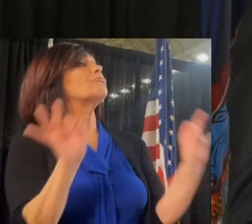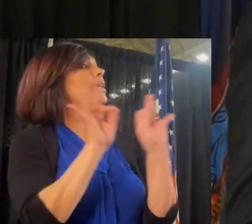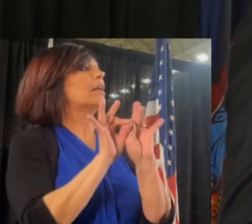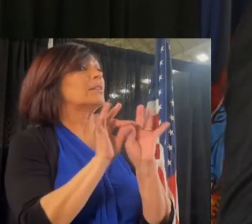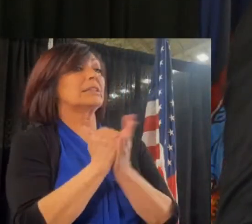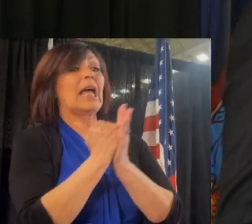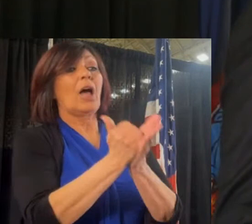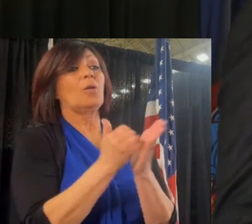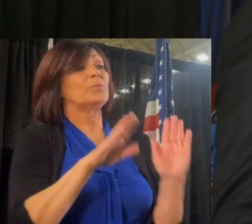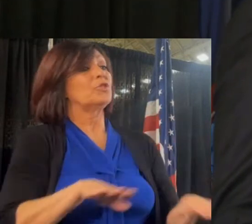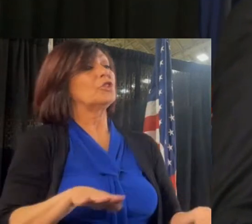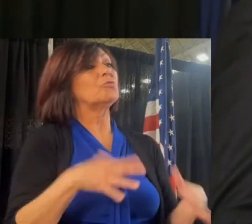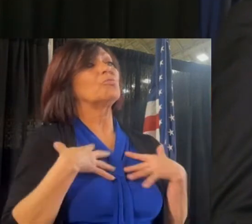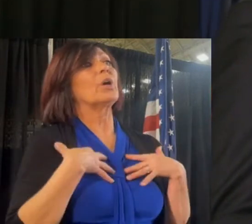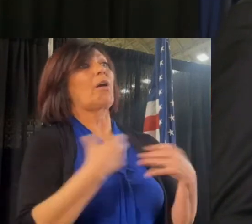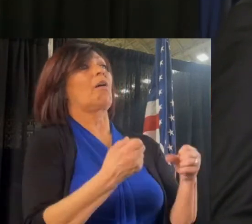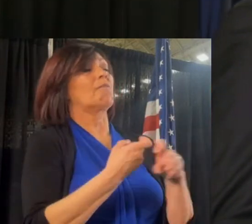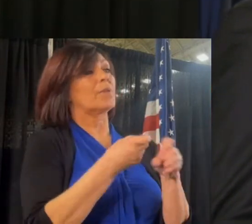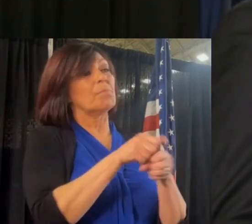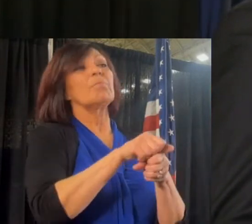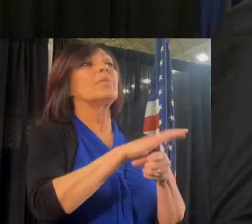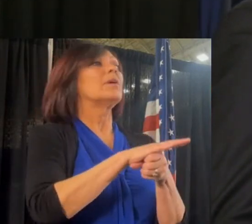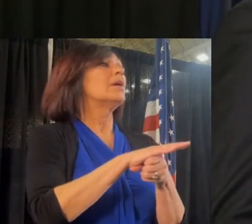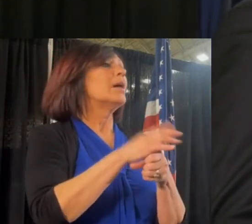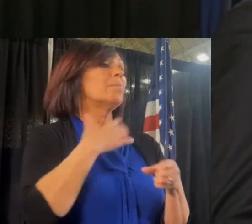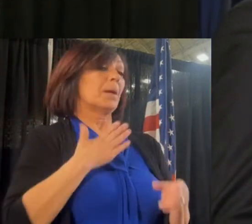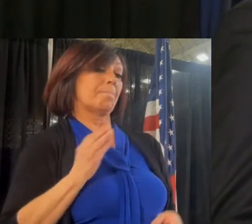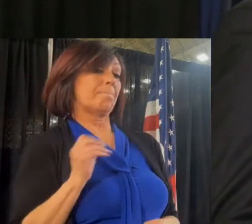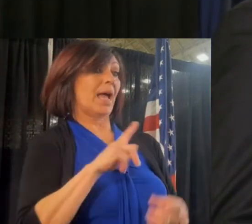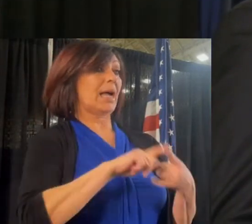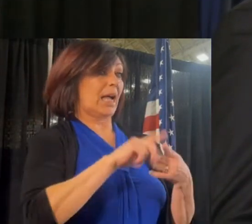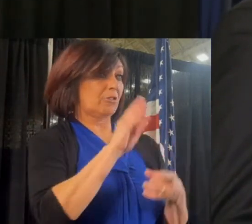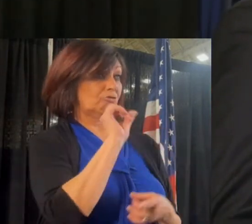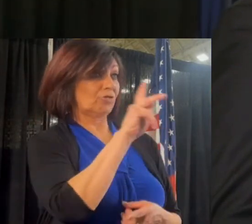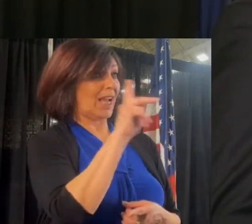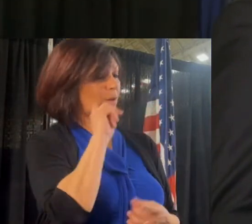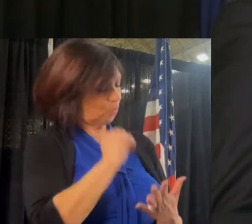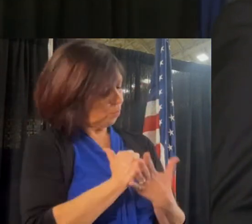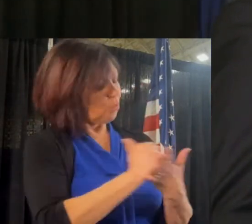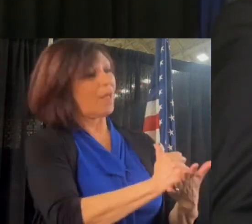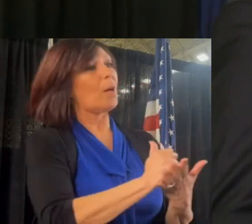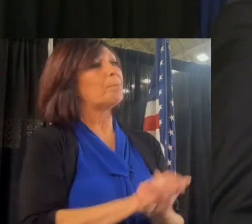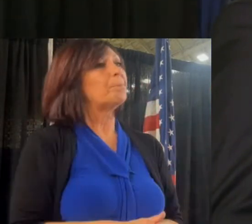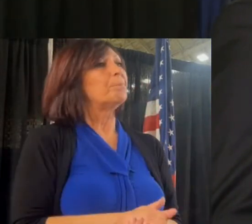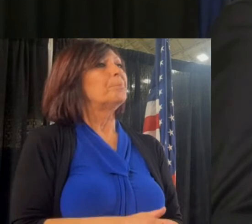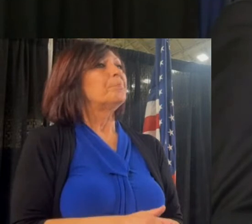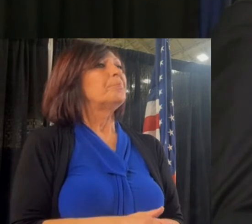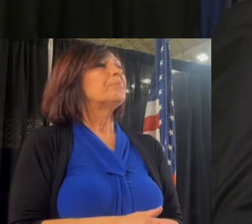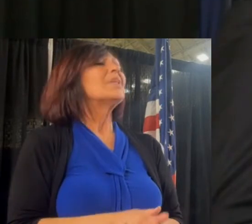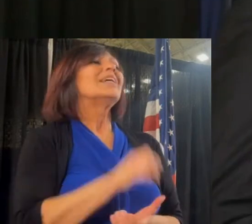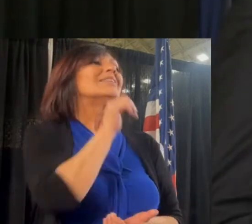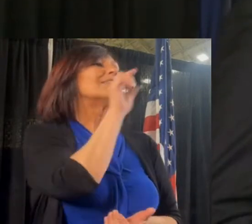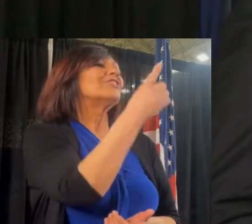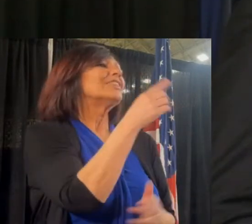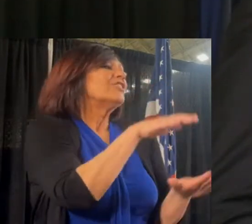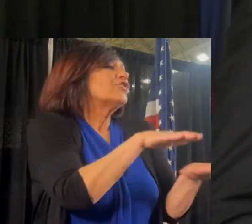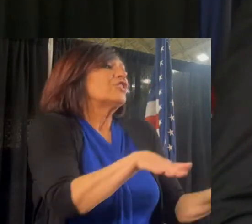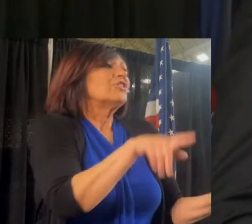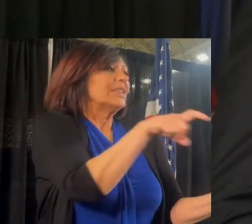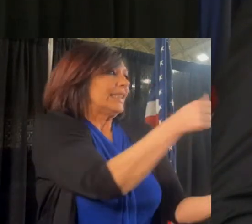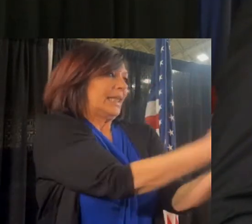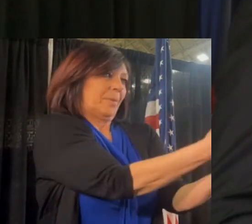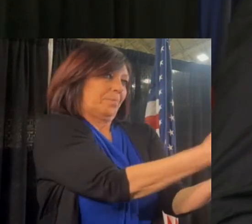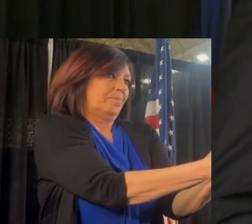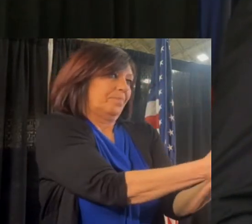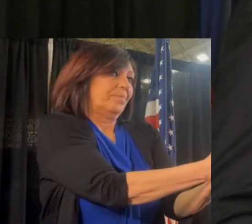children recover from the pandemic, and my Back on Track agenda will help us get there. But it's not just children who need help.